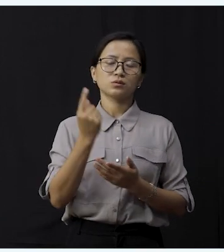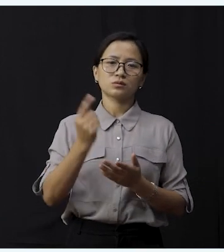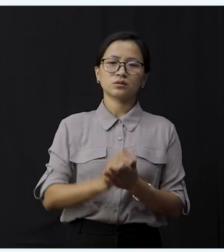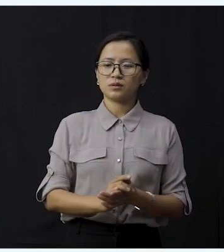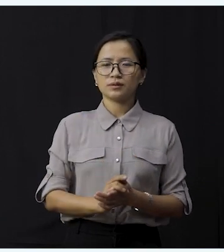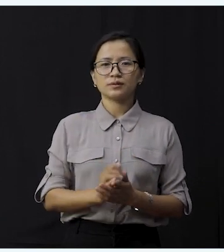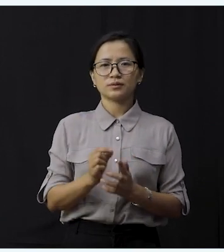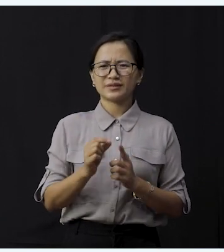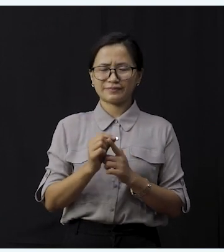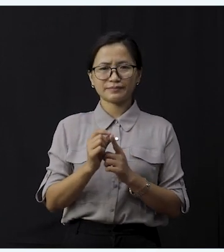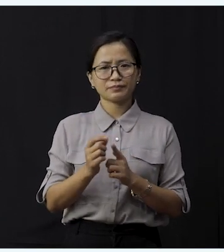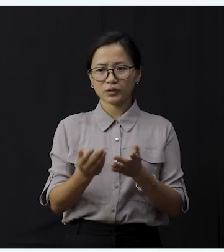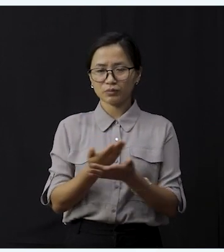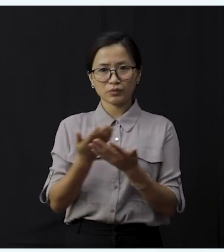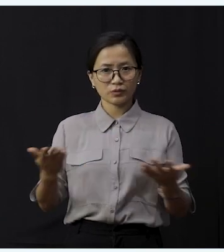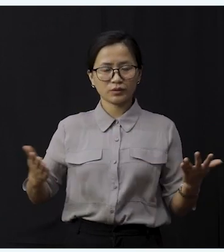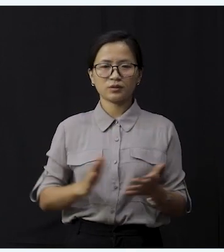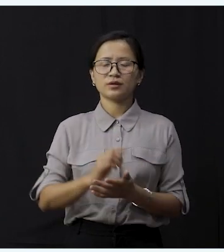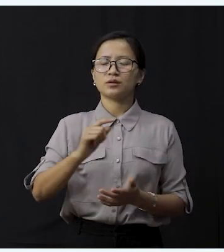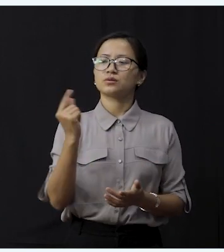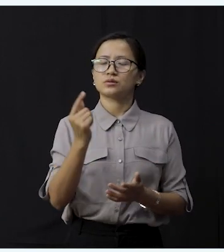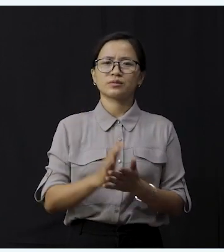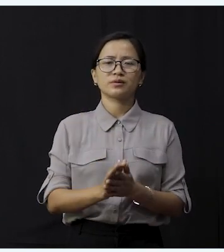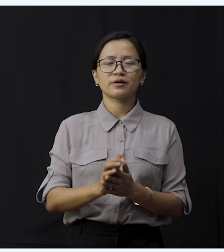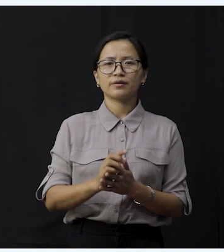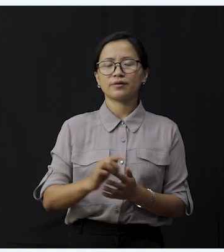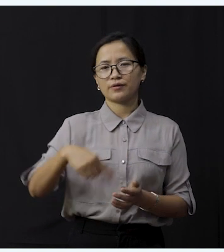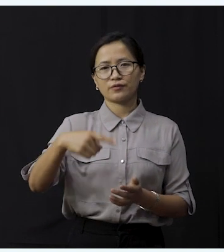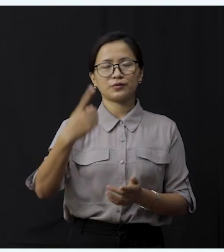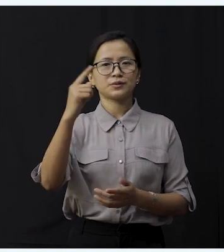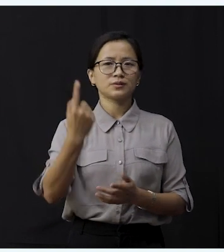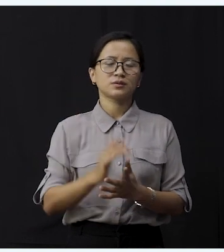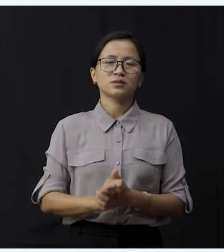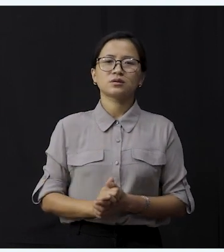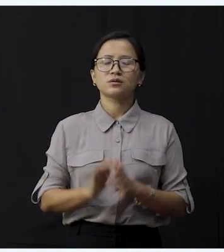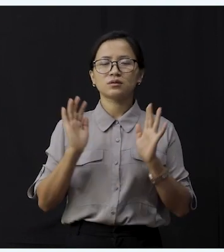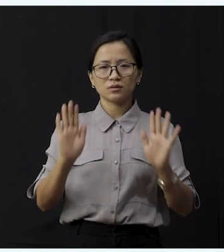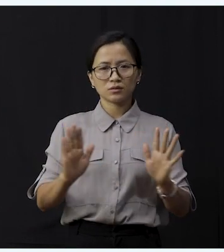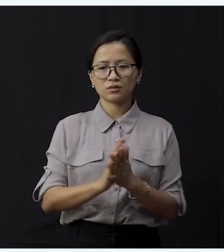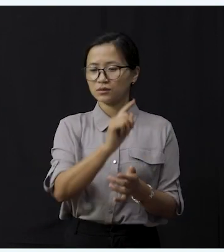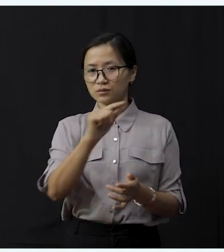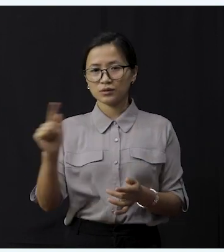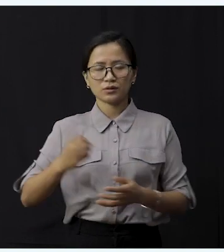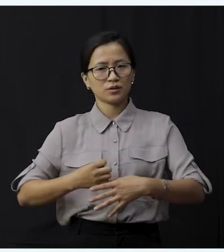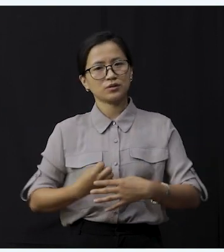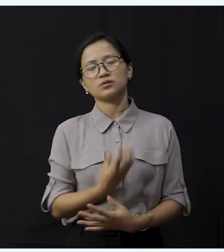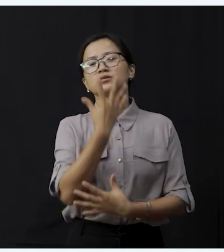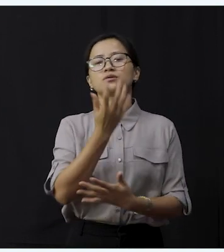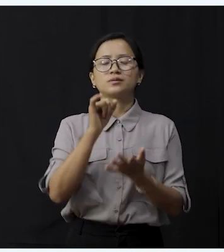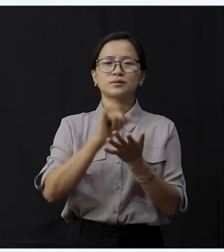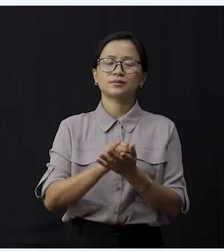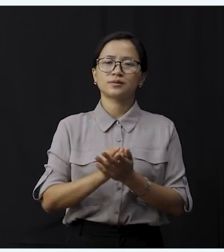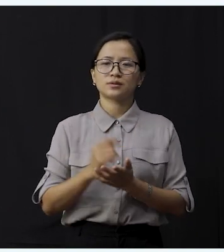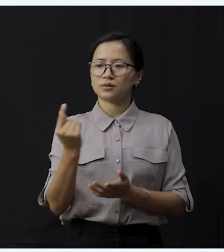this property can be used by everyone, or everyone has a right to enjoy that or